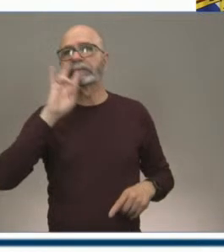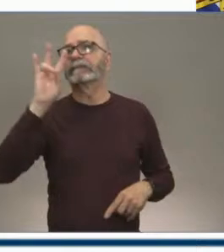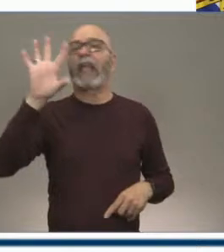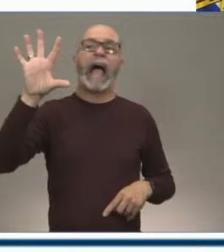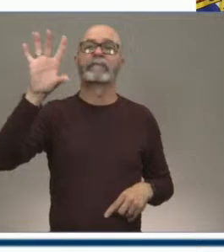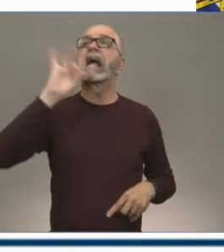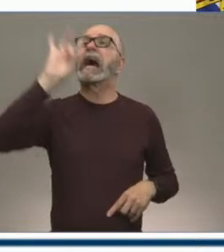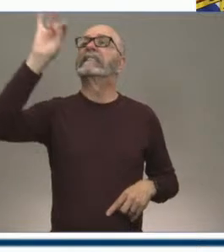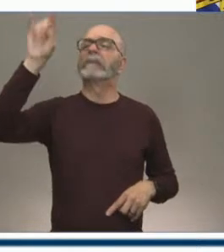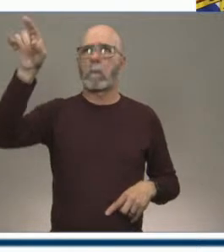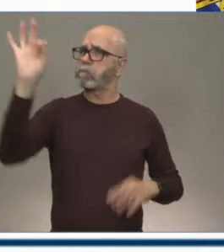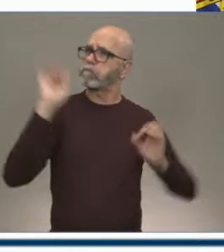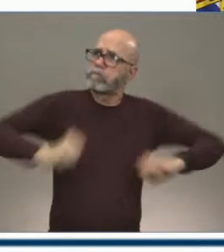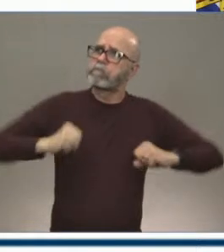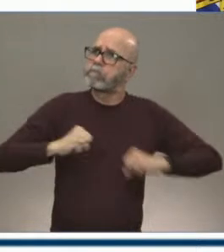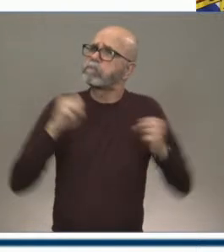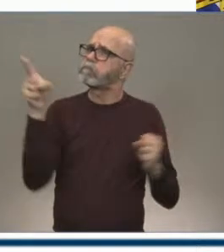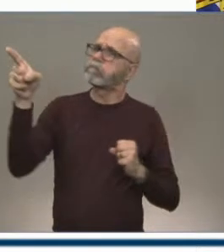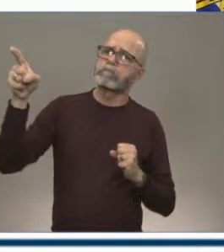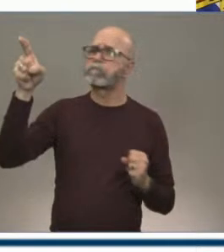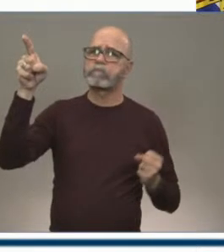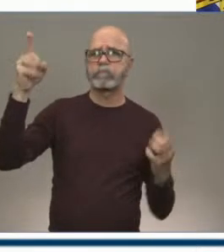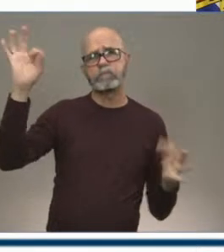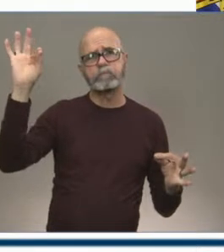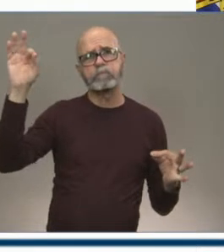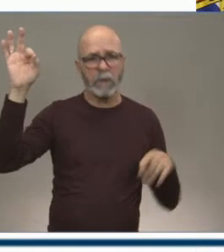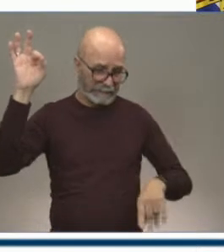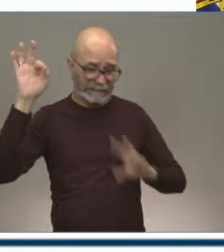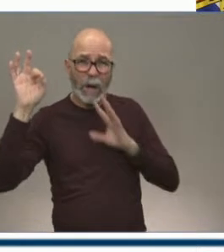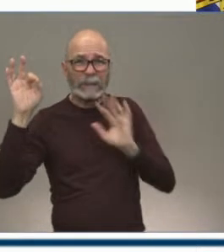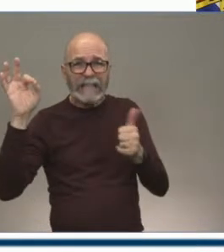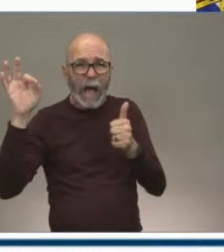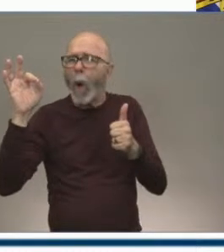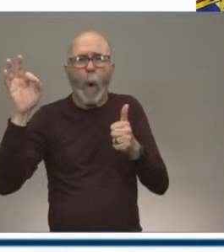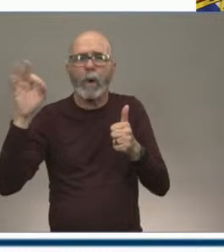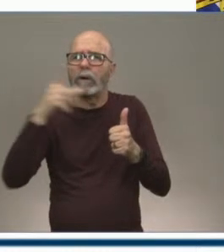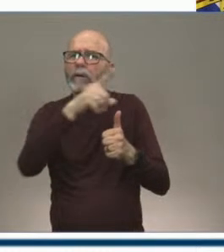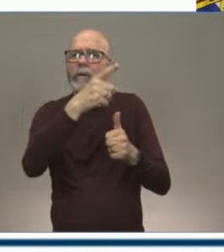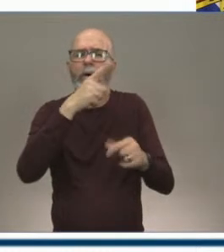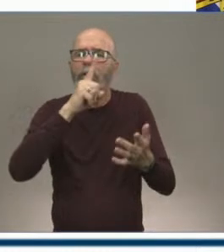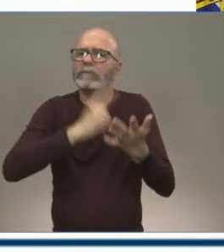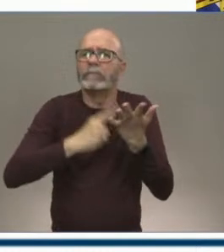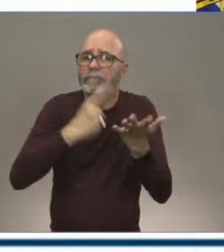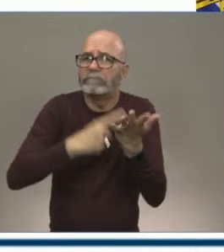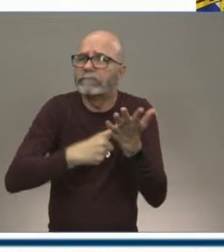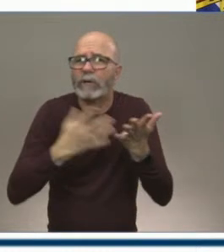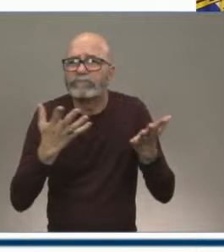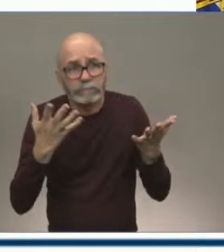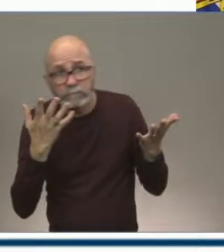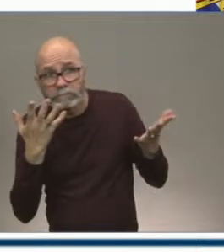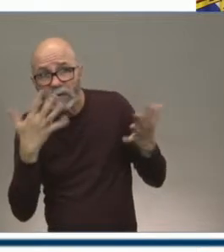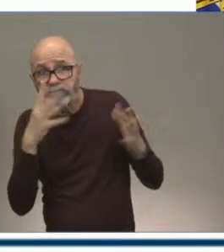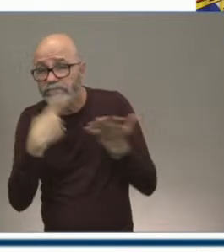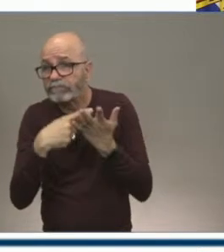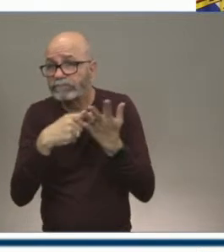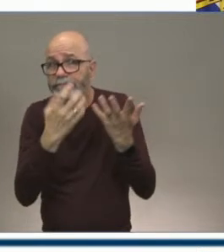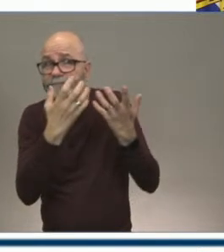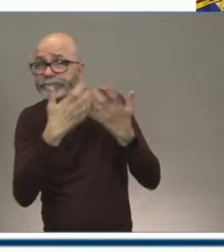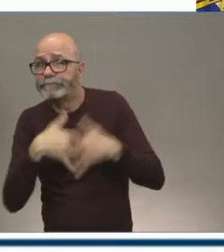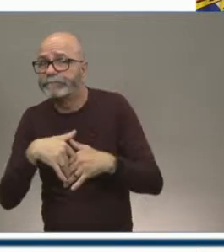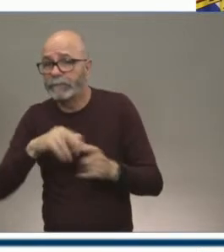80. And I just wondered, what discussions do you continue to have about that, and whether or not there